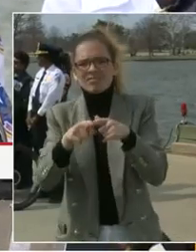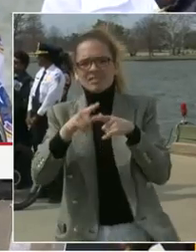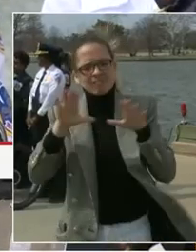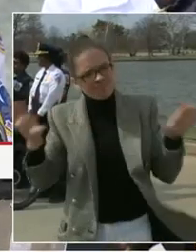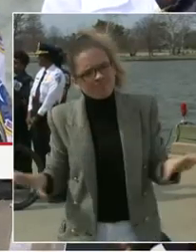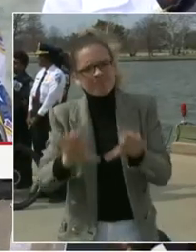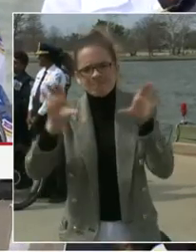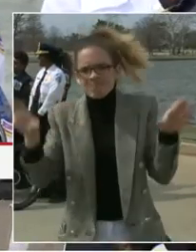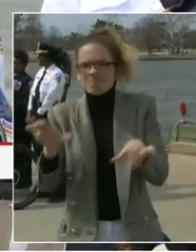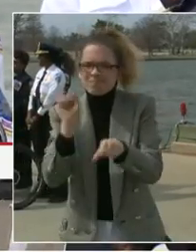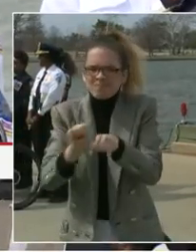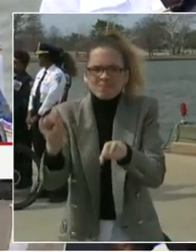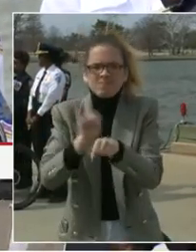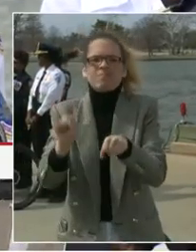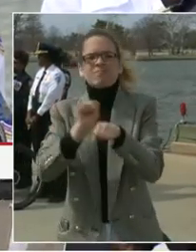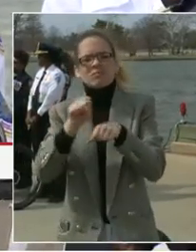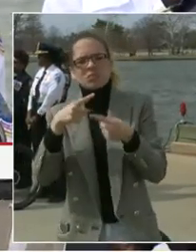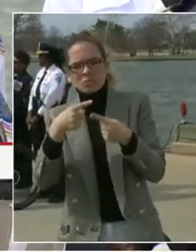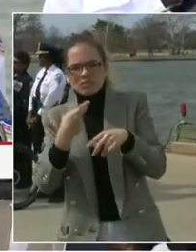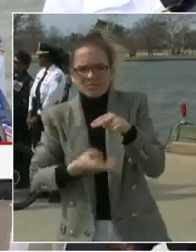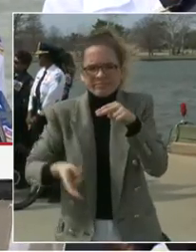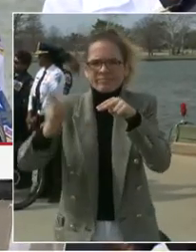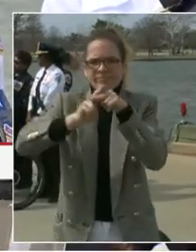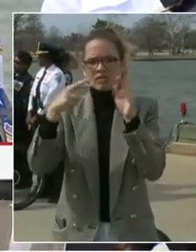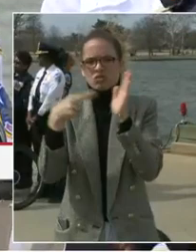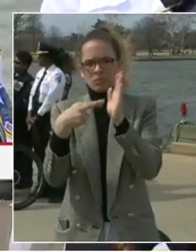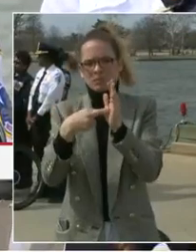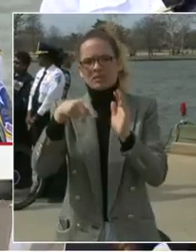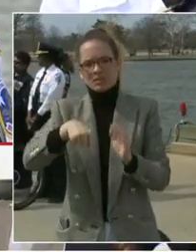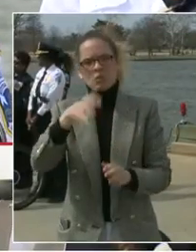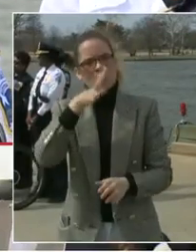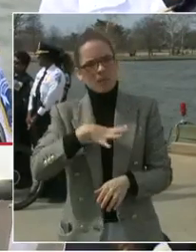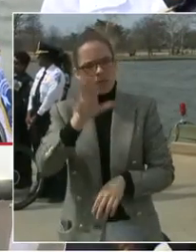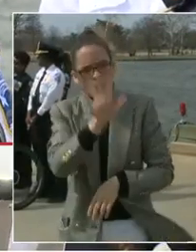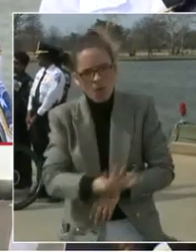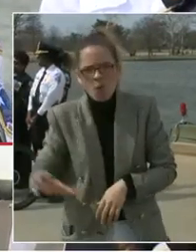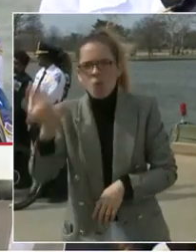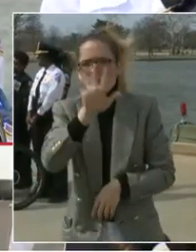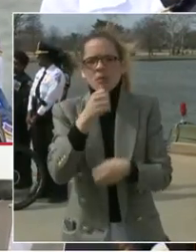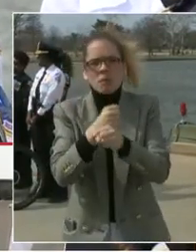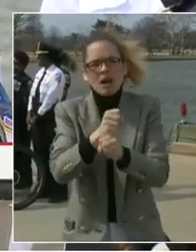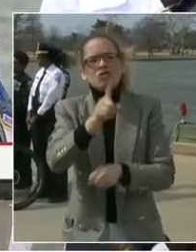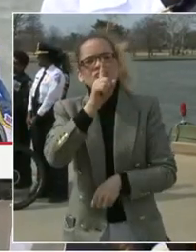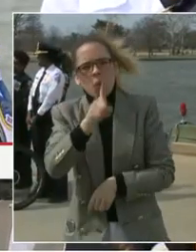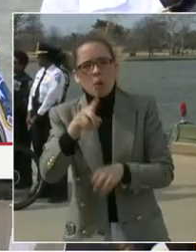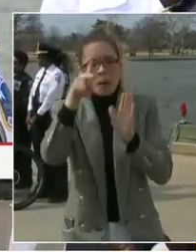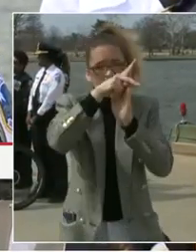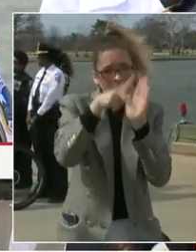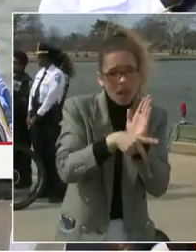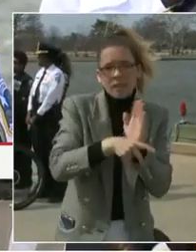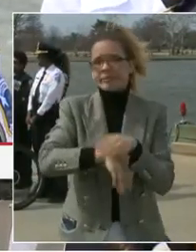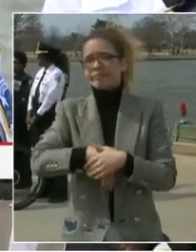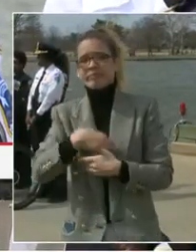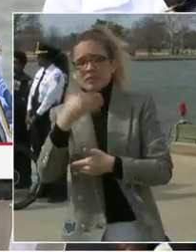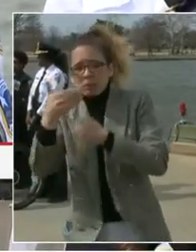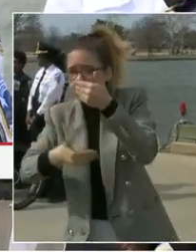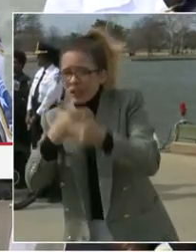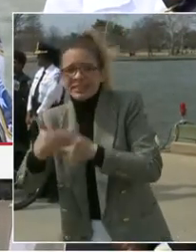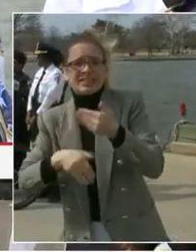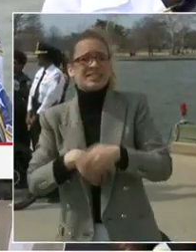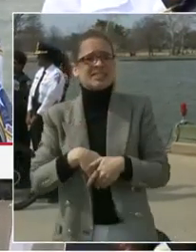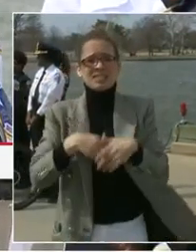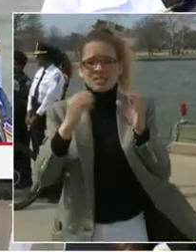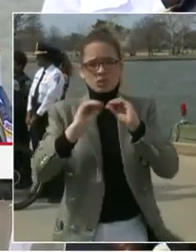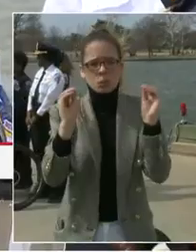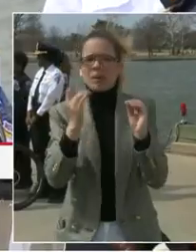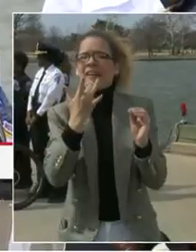will increase the representation of women in all ranks, continue to ensure that our policies and procedures are free of bias, promote equitable hiring, retention, and the